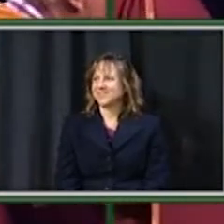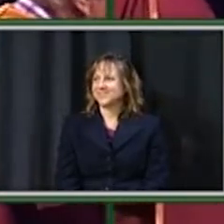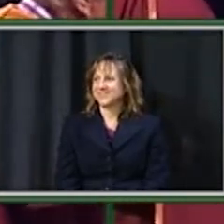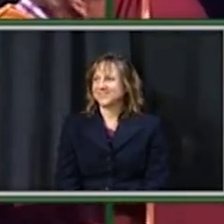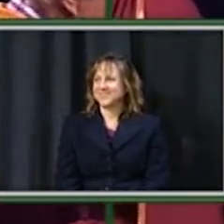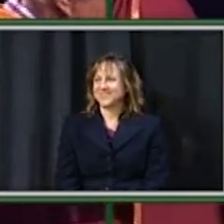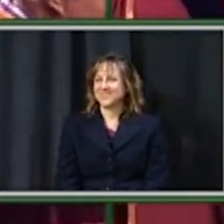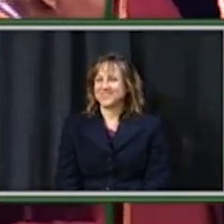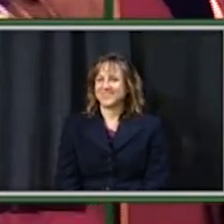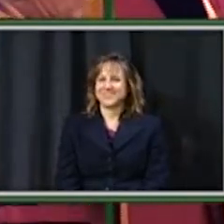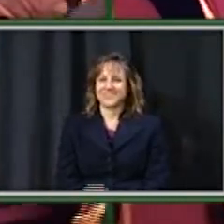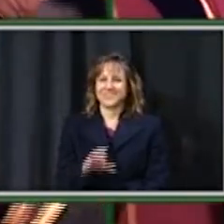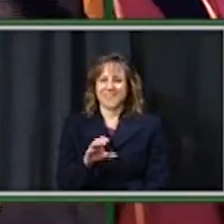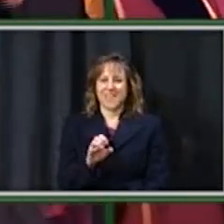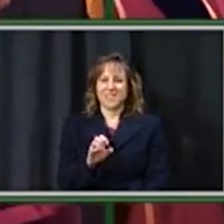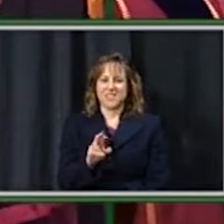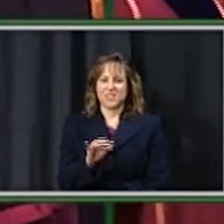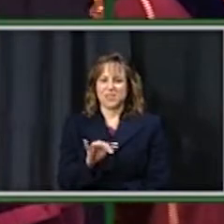Sarishti Sharma.